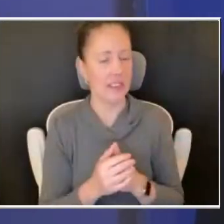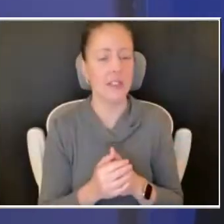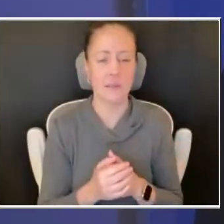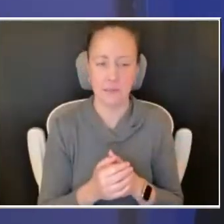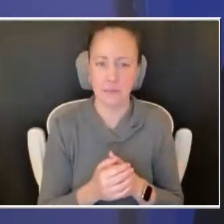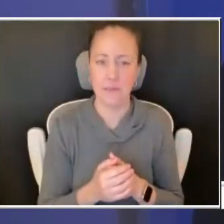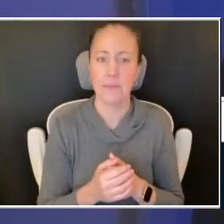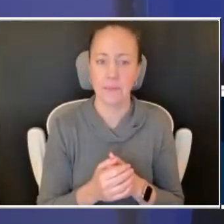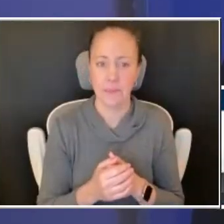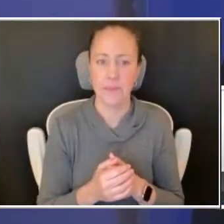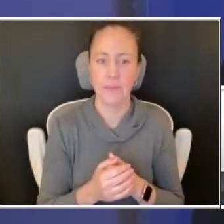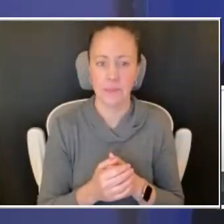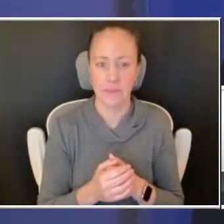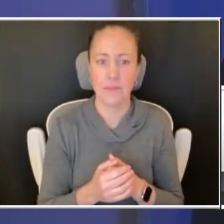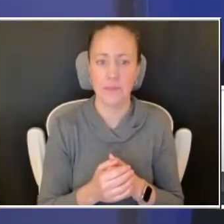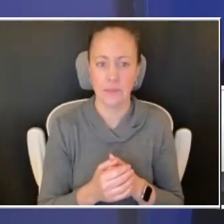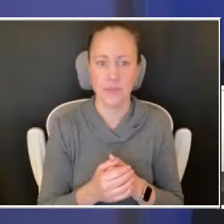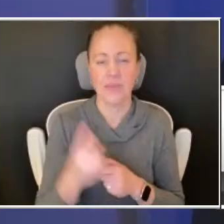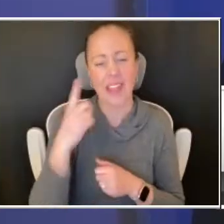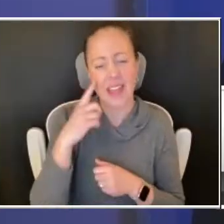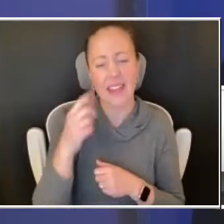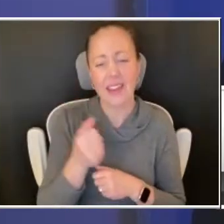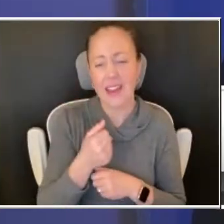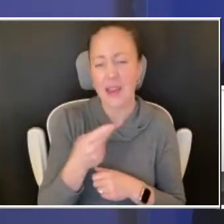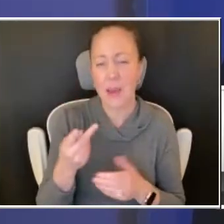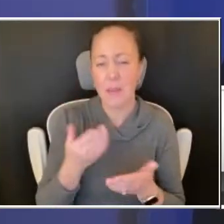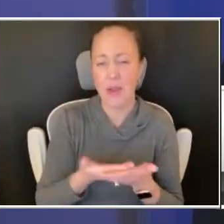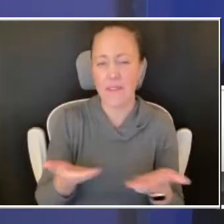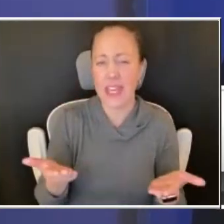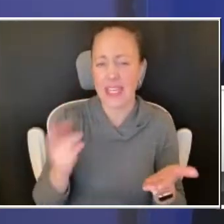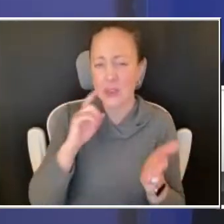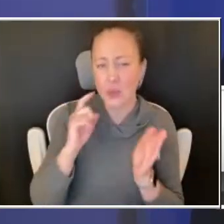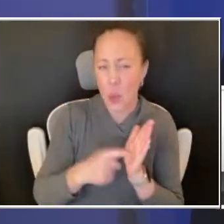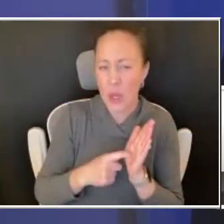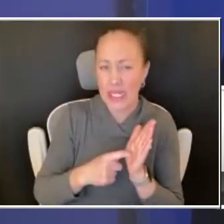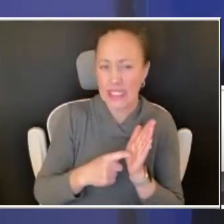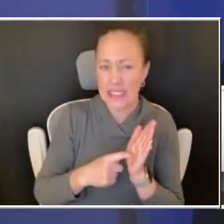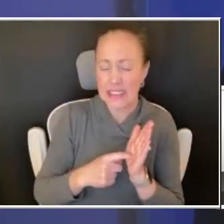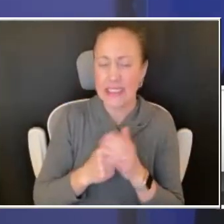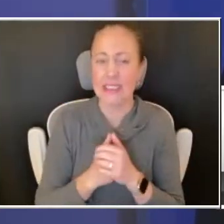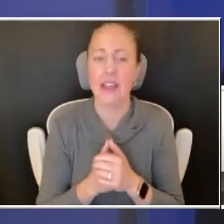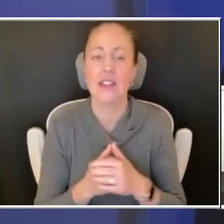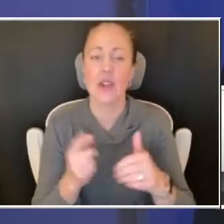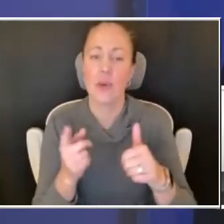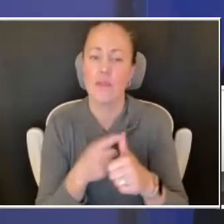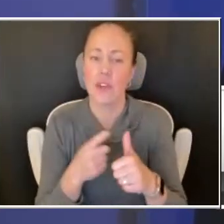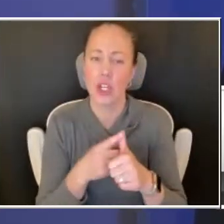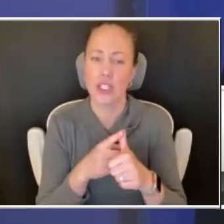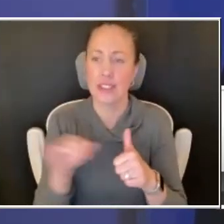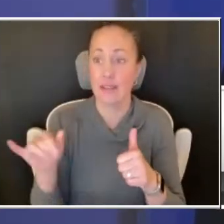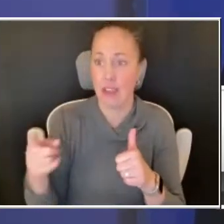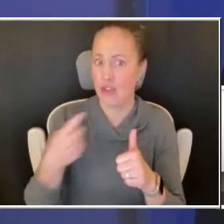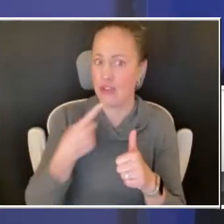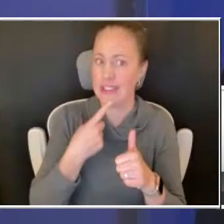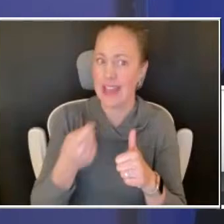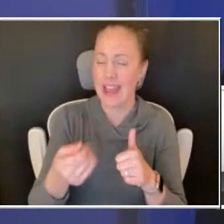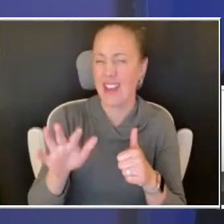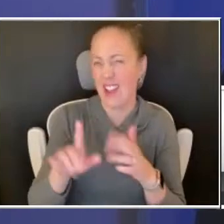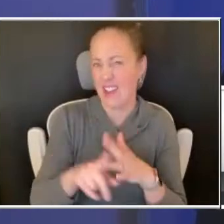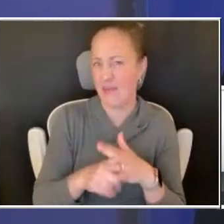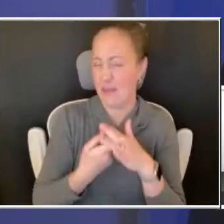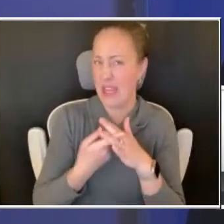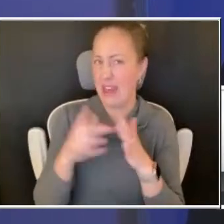were a couple of things that I started to notice. I mean, one, as she said, there was sort of the beginning of that season,